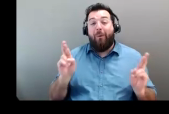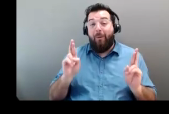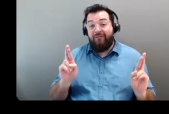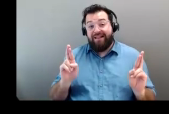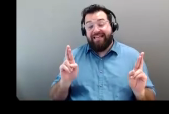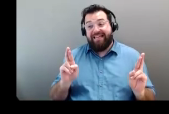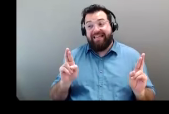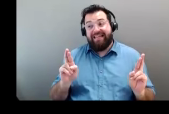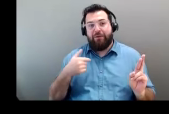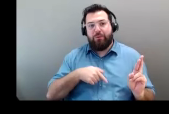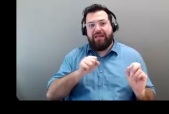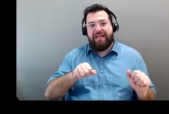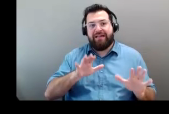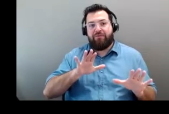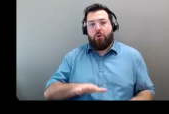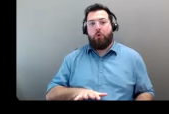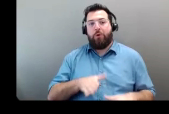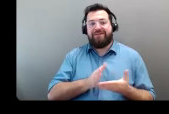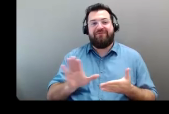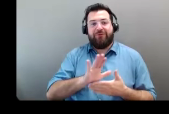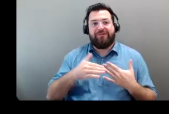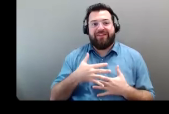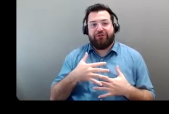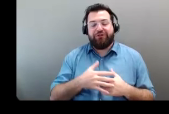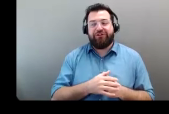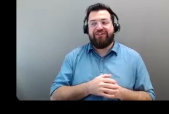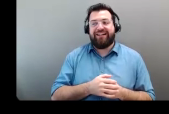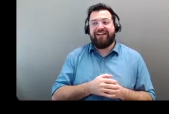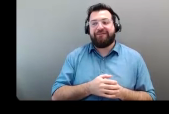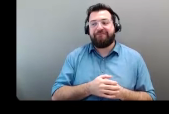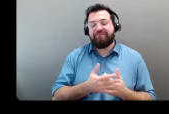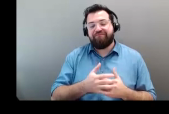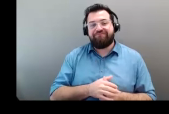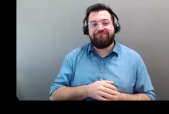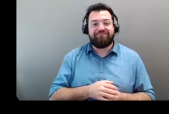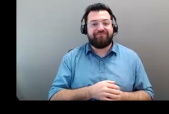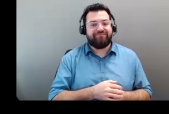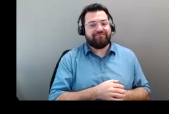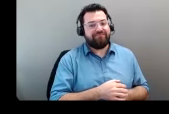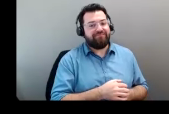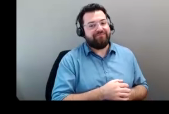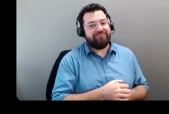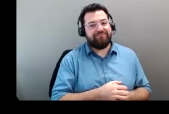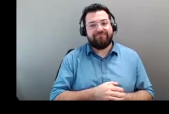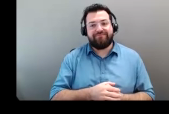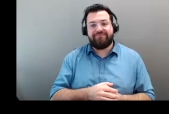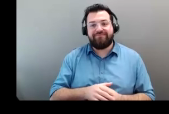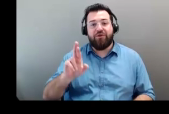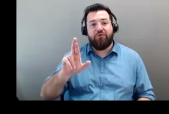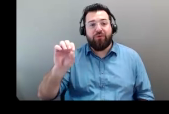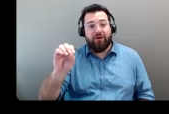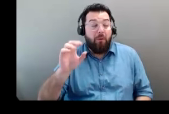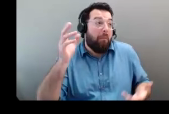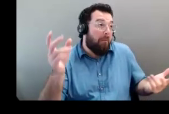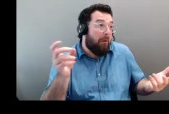we'll relieve some of that scariness in a different way in our talk. Um, Or it'll People give said, us yeah, things